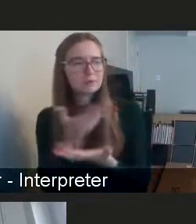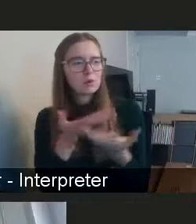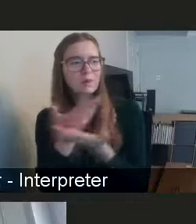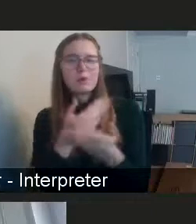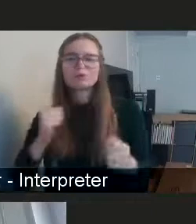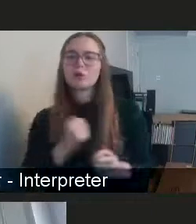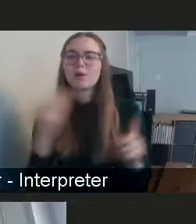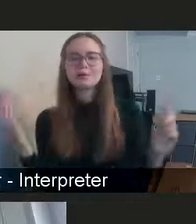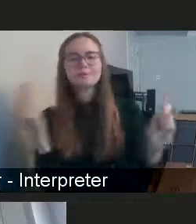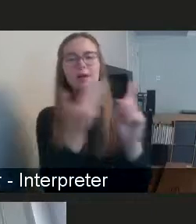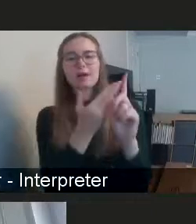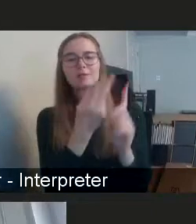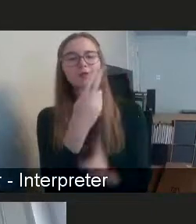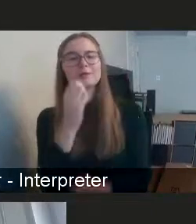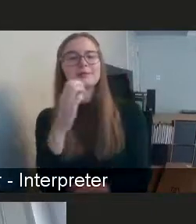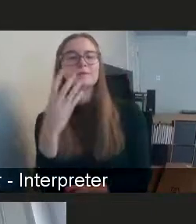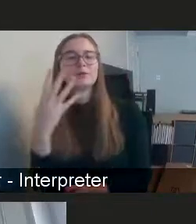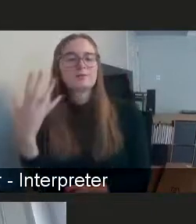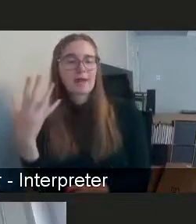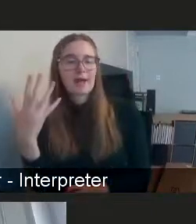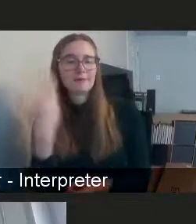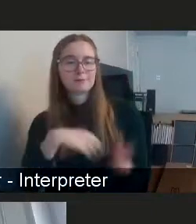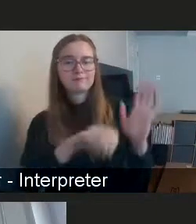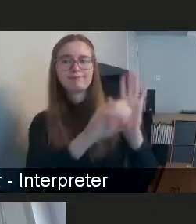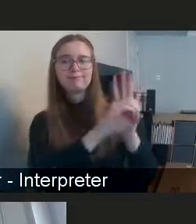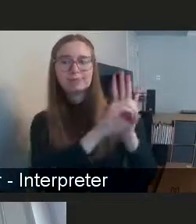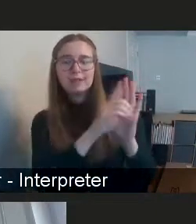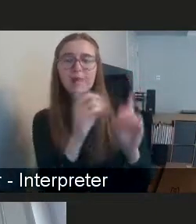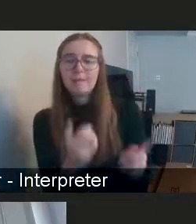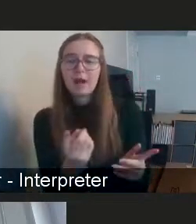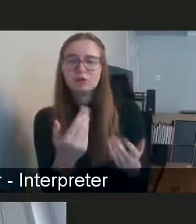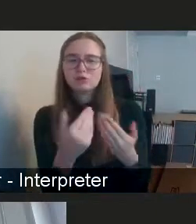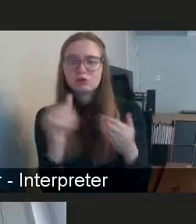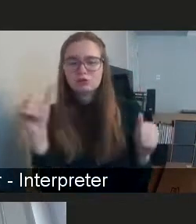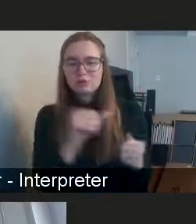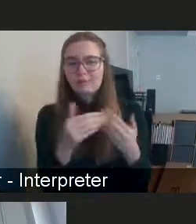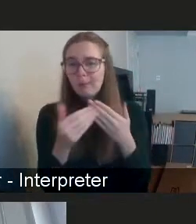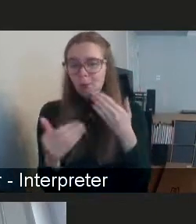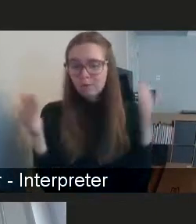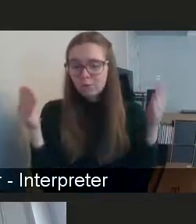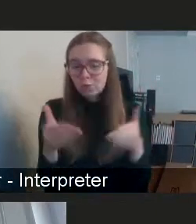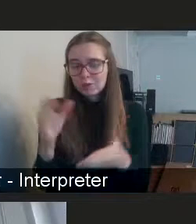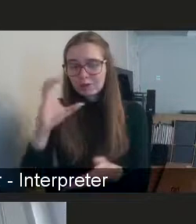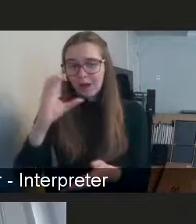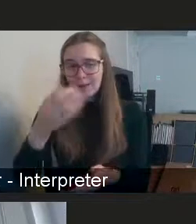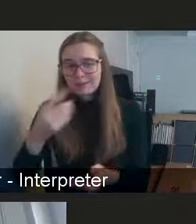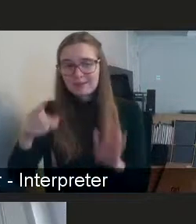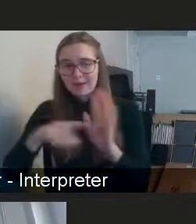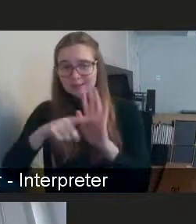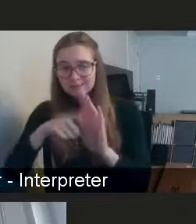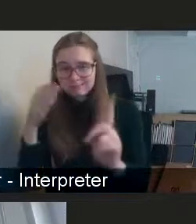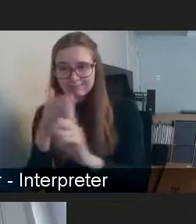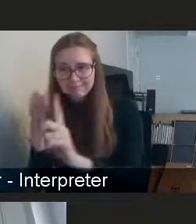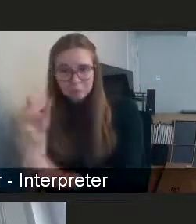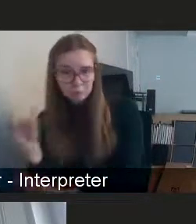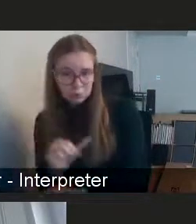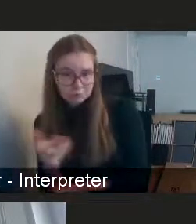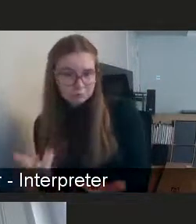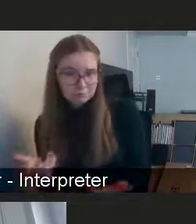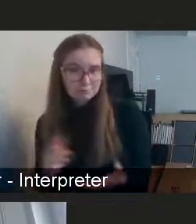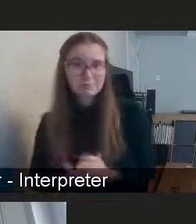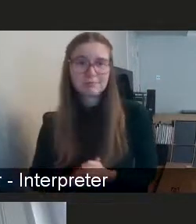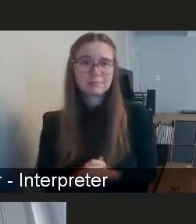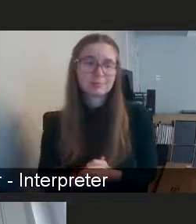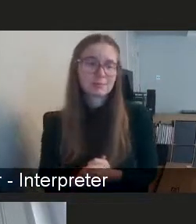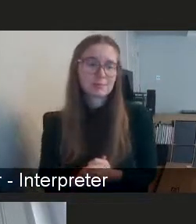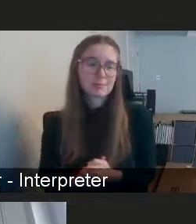of 2045 for net zero, but should there be more of a focus on carbon negative targets? Well, just